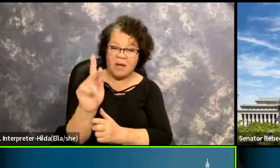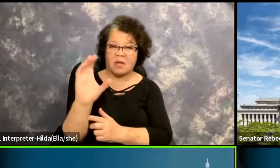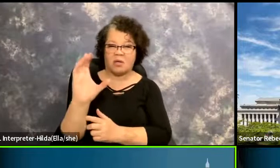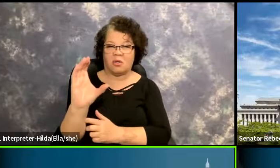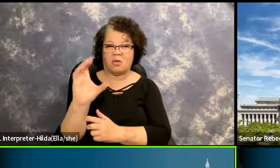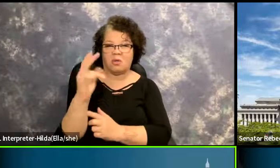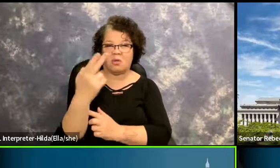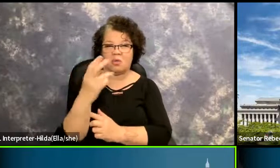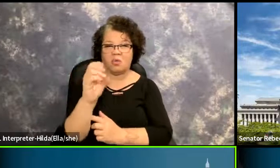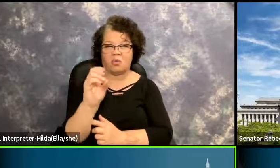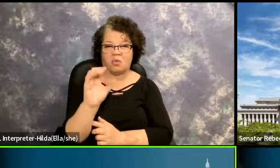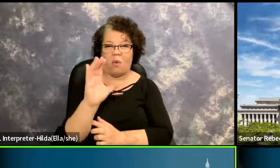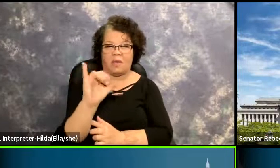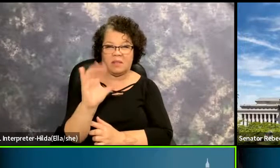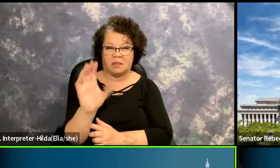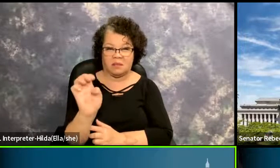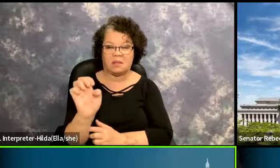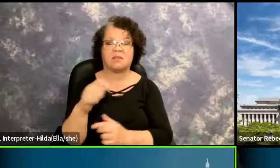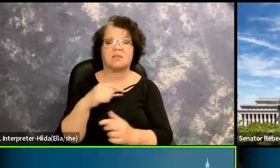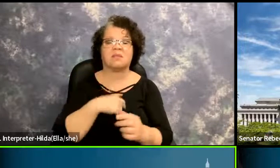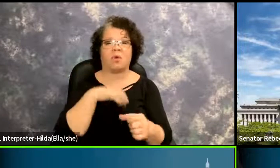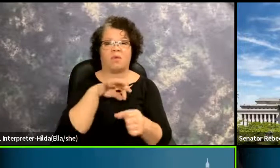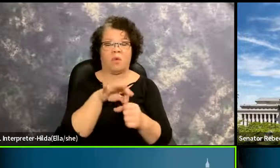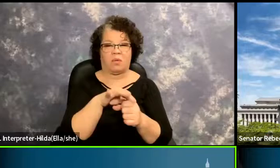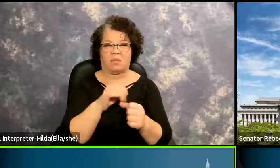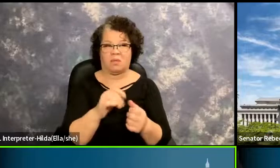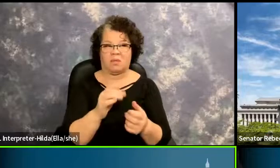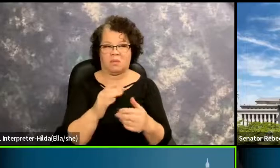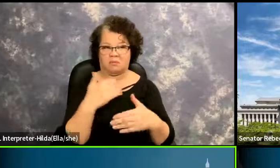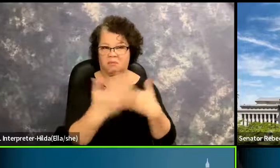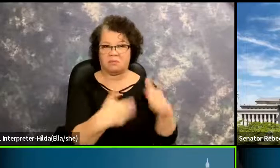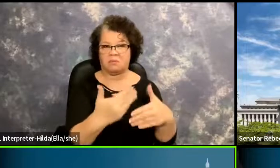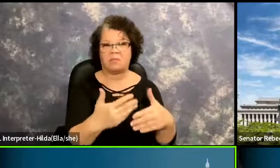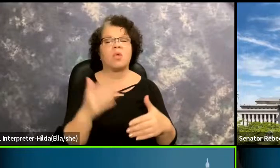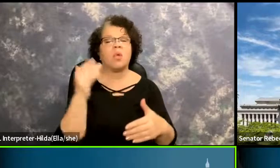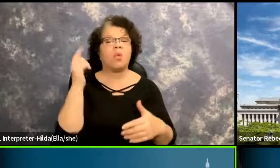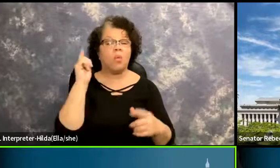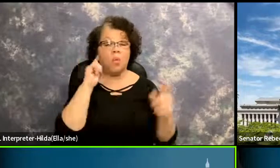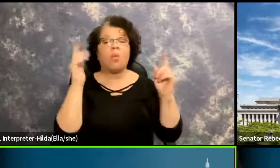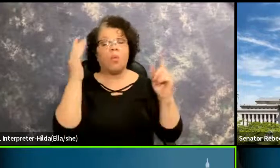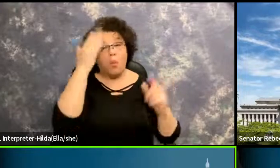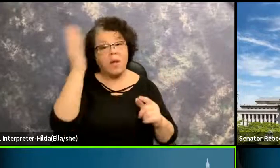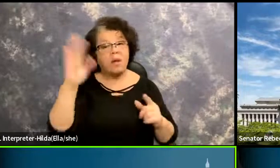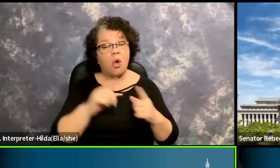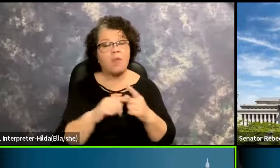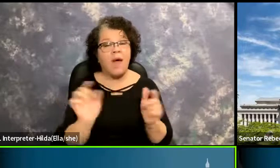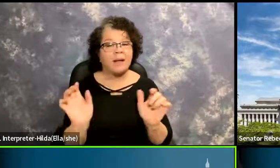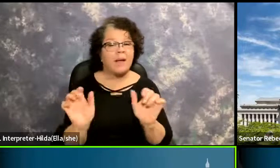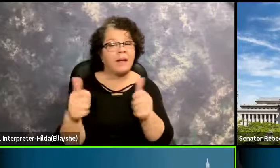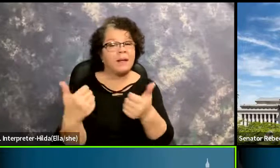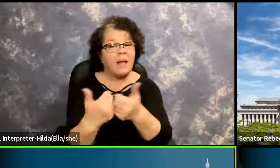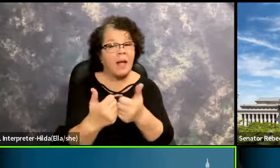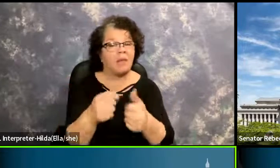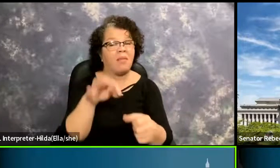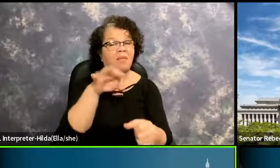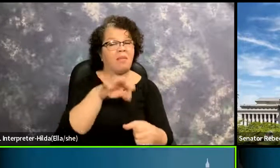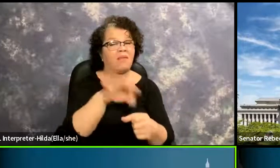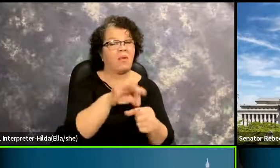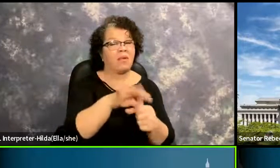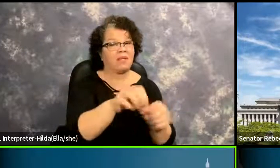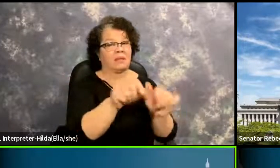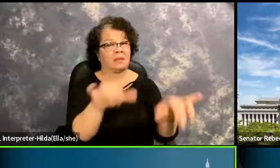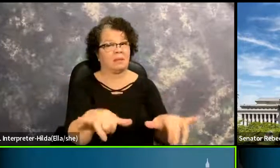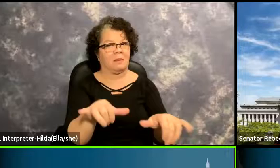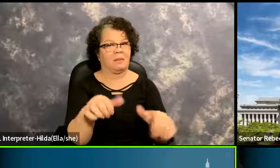have others, because we do know that quote unquote gaming of the voting systems